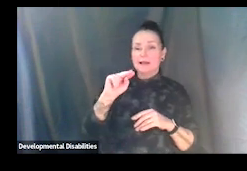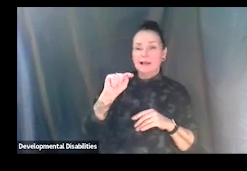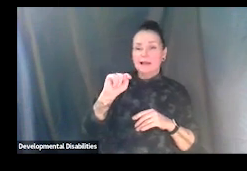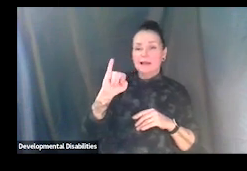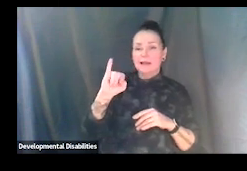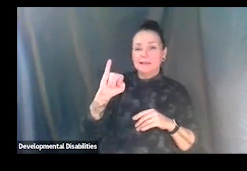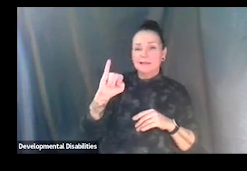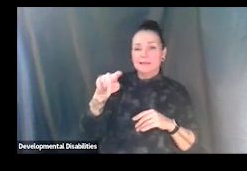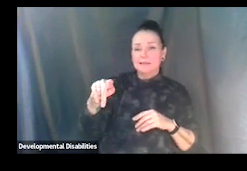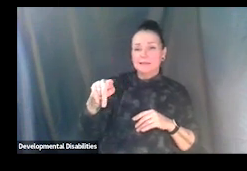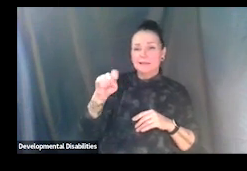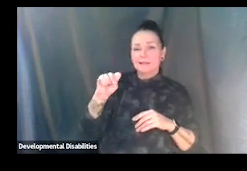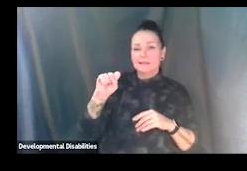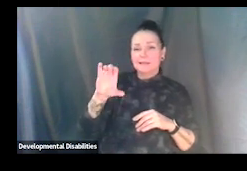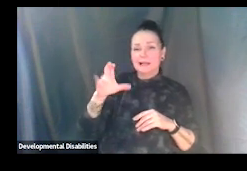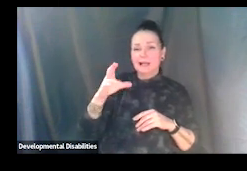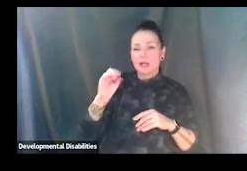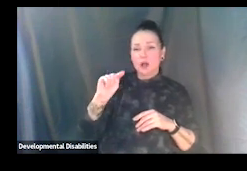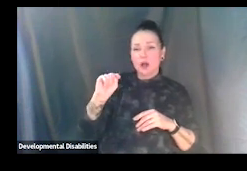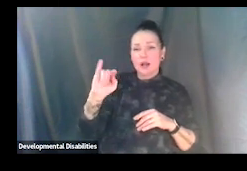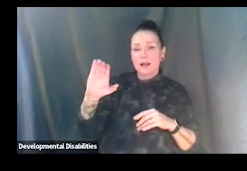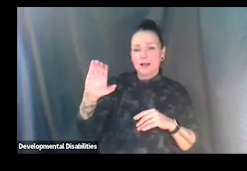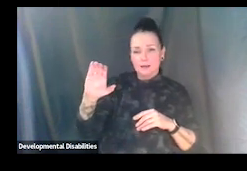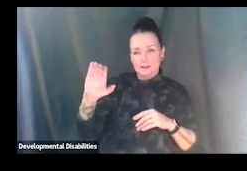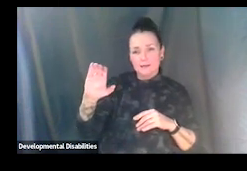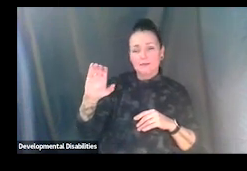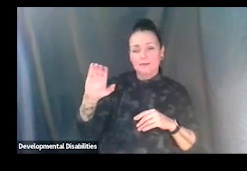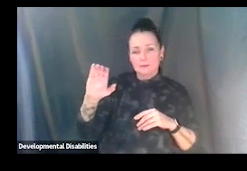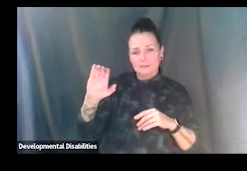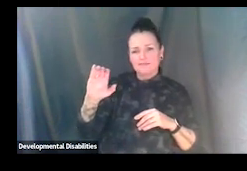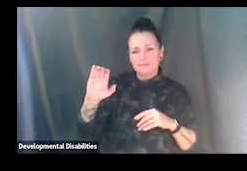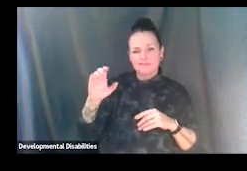So there is actually fairly good evidence for